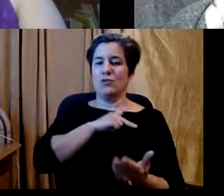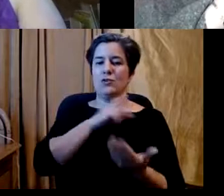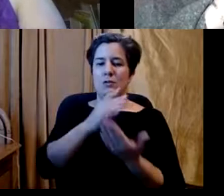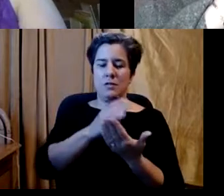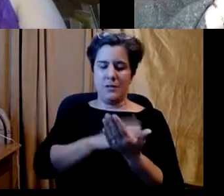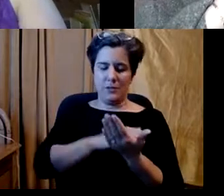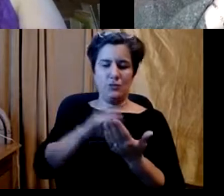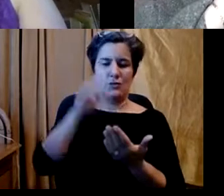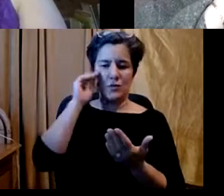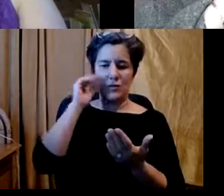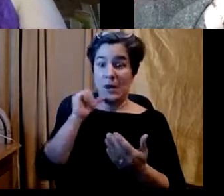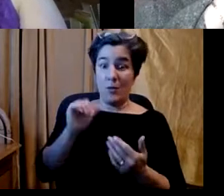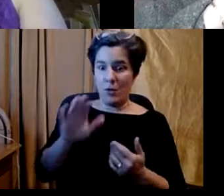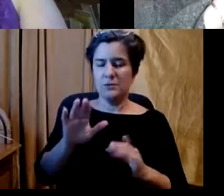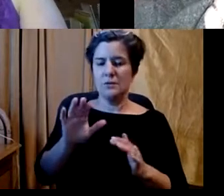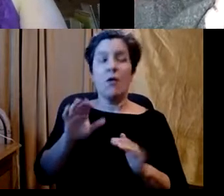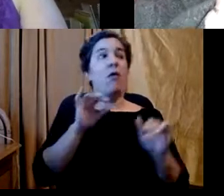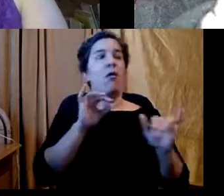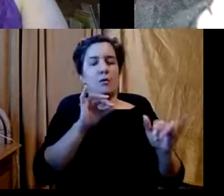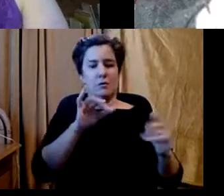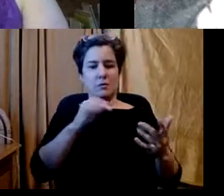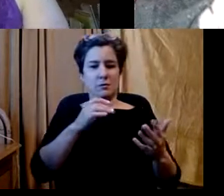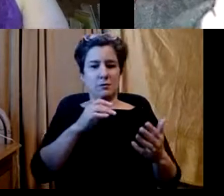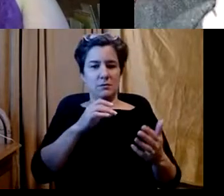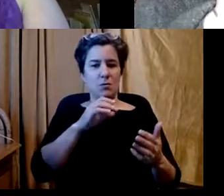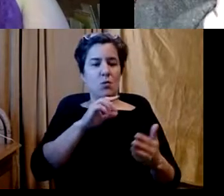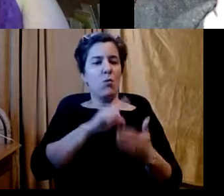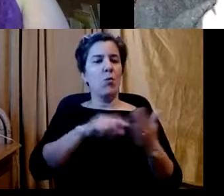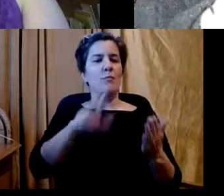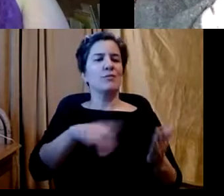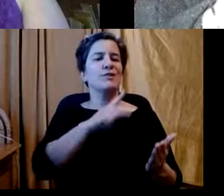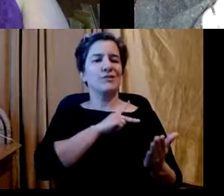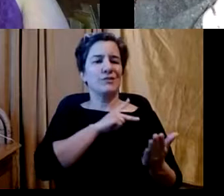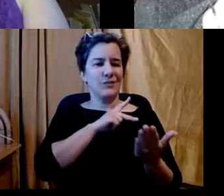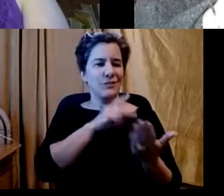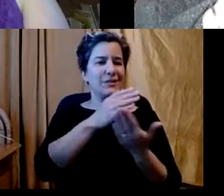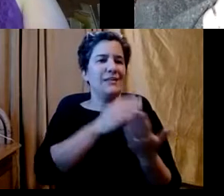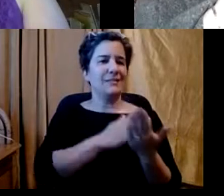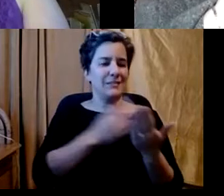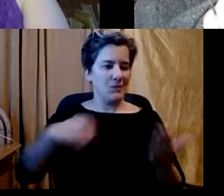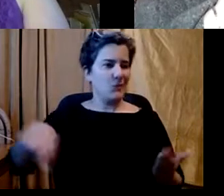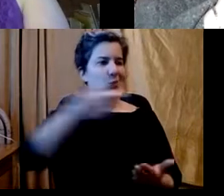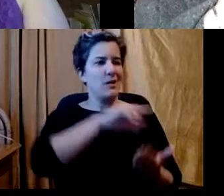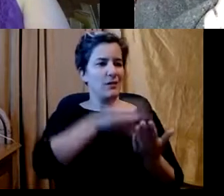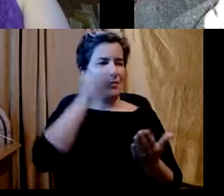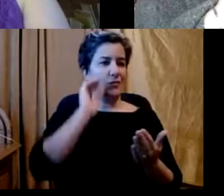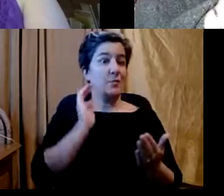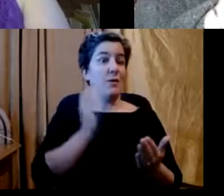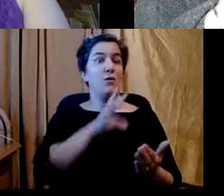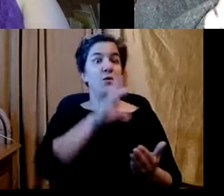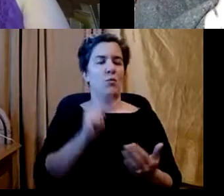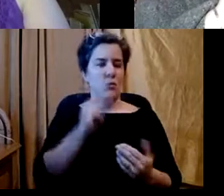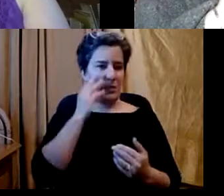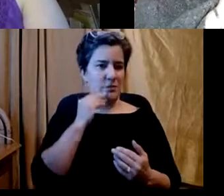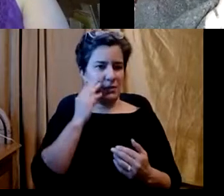personal lessons learned have we learned? What personal lessons have we learned from our own experiences